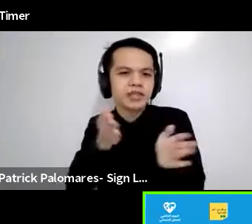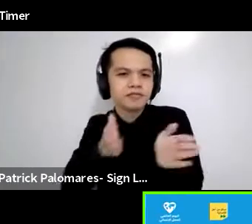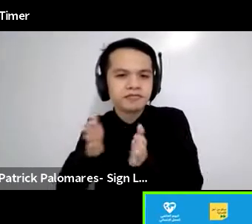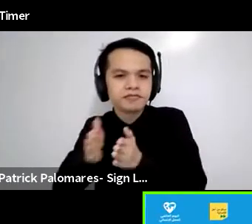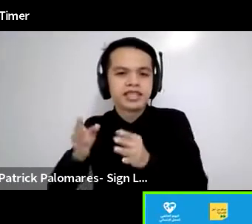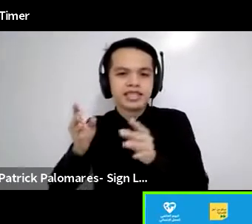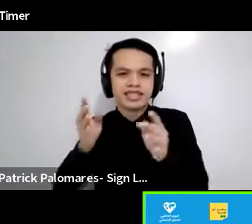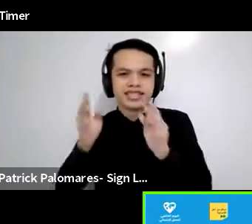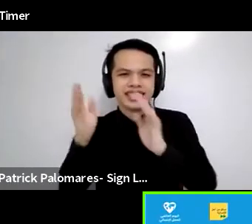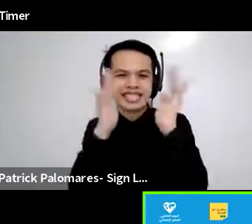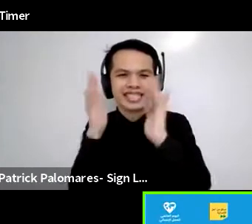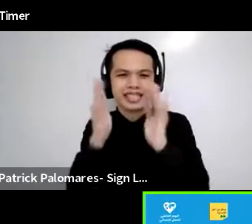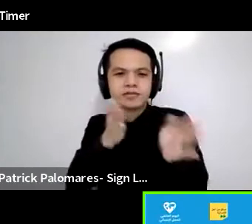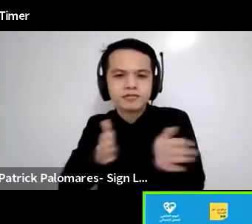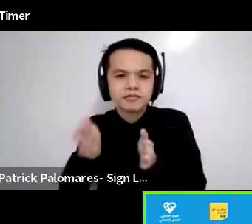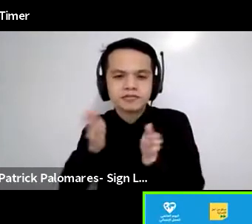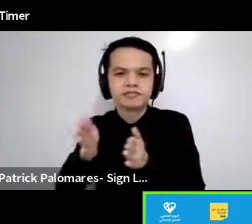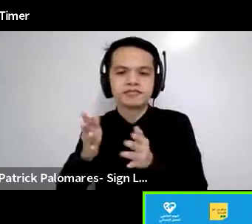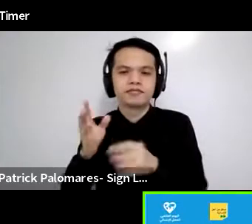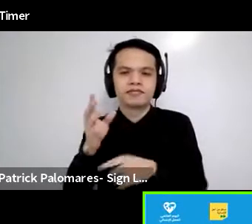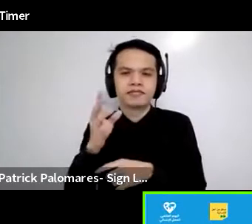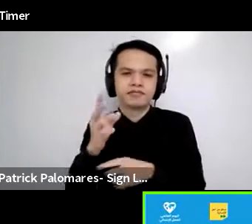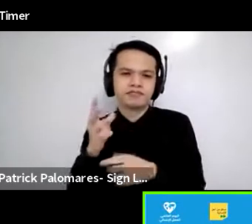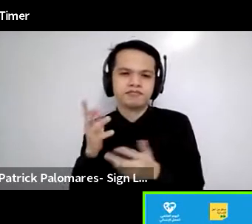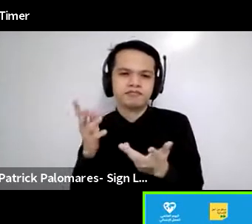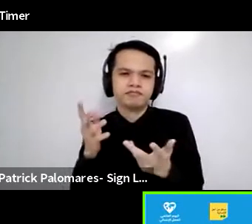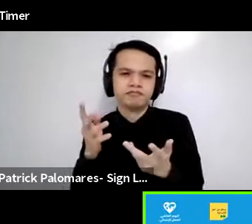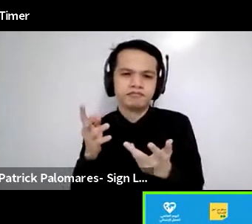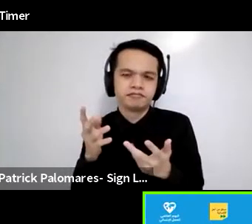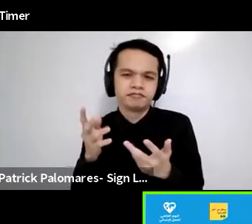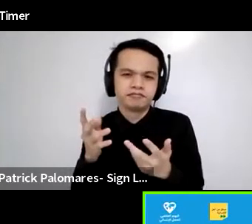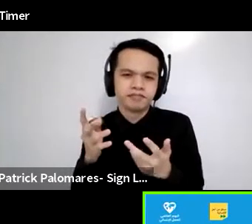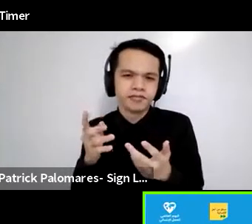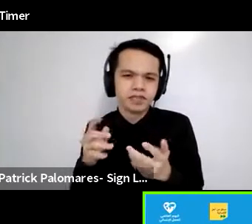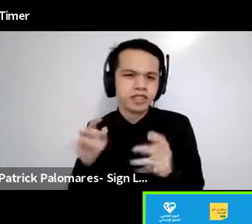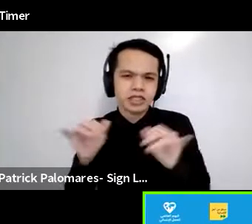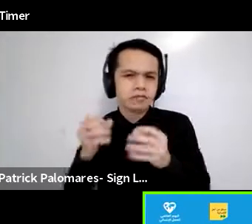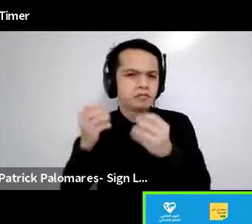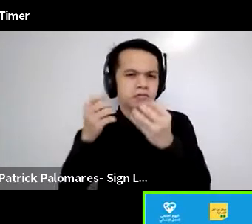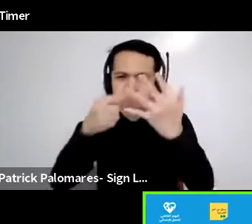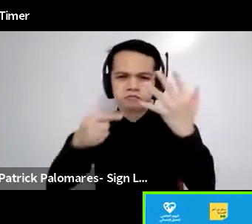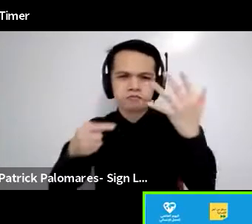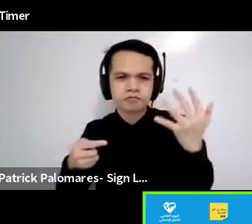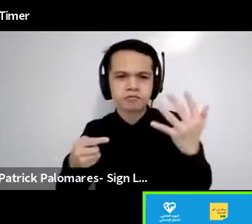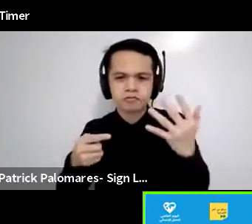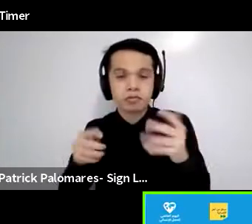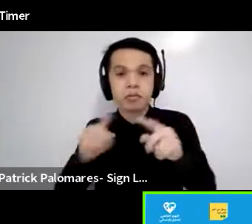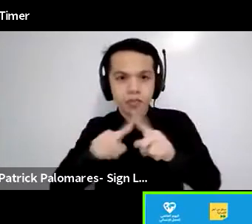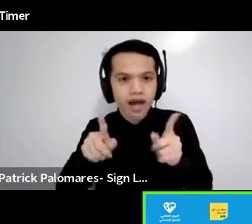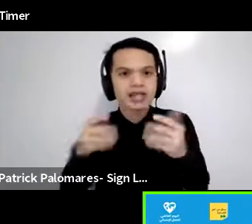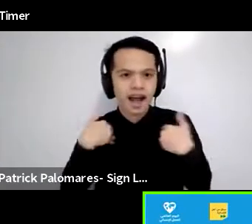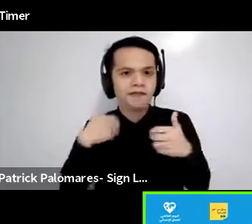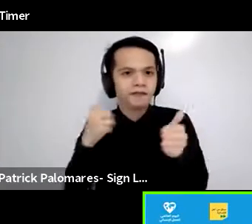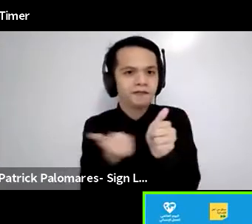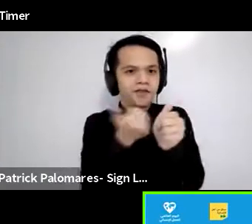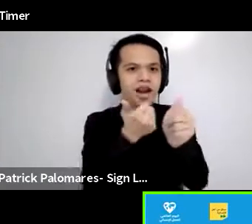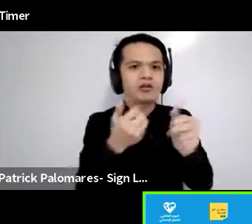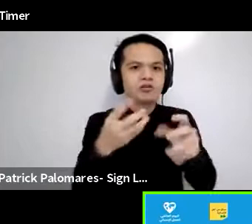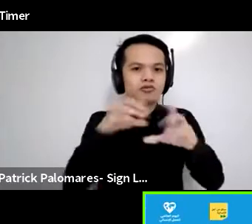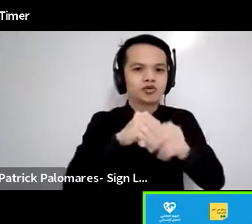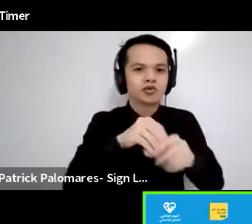disaster preparedness. And it's actually gained many more followers because of the Zoom link. It's much